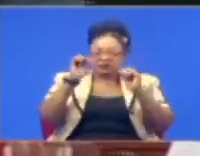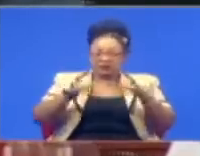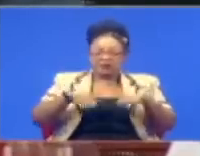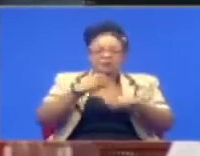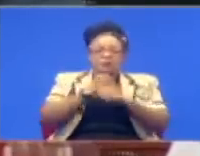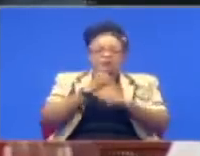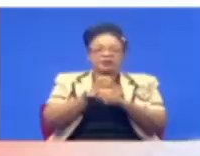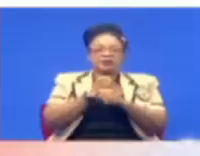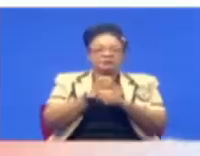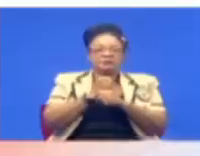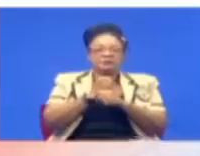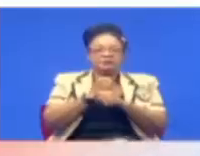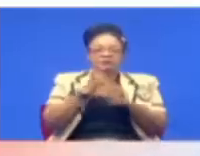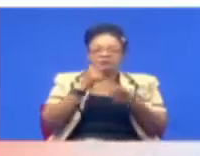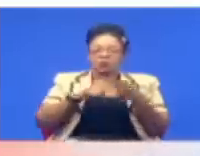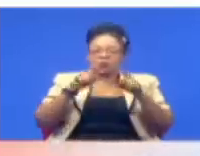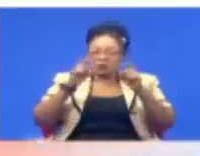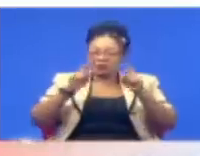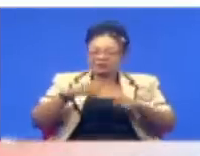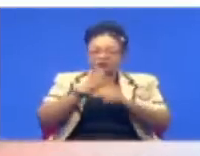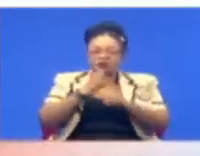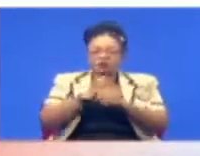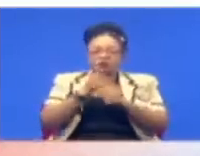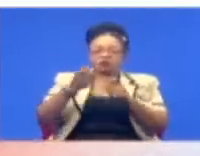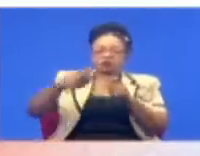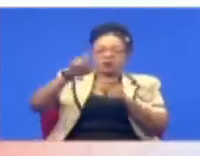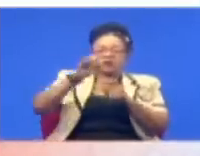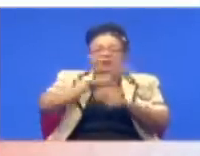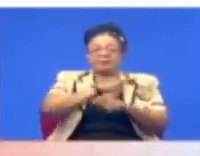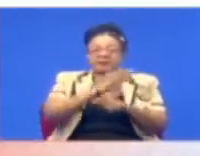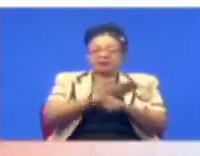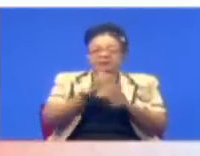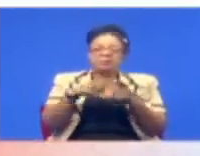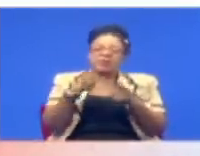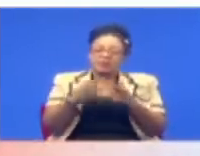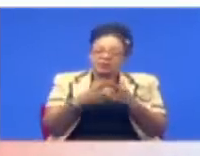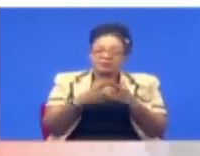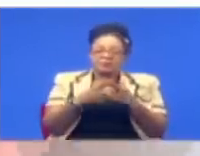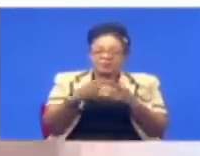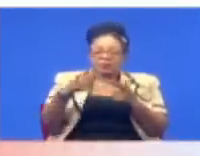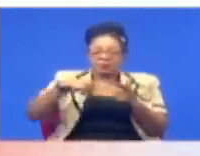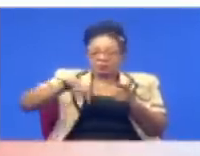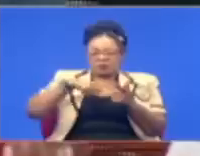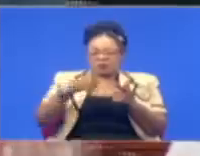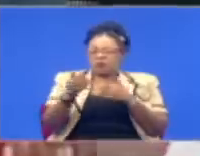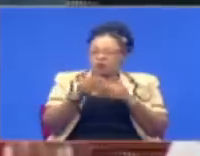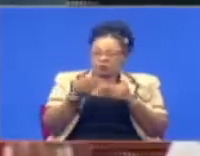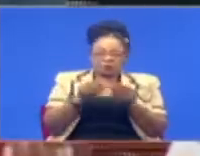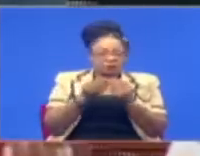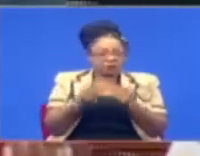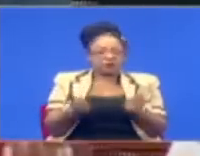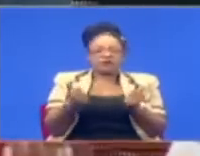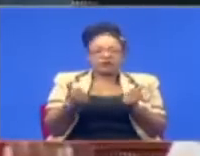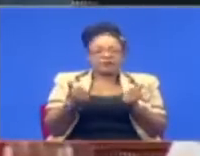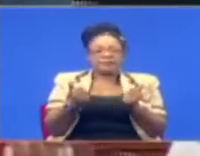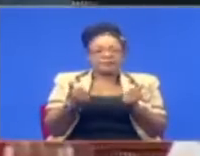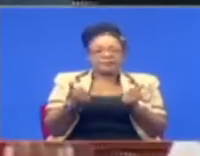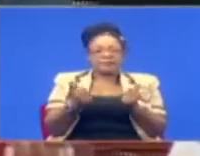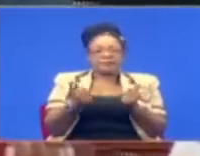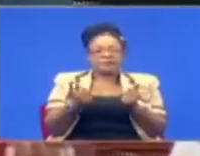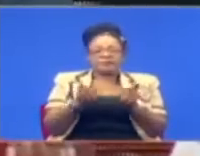to do is add capacity, and we are almost there. And with ICT, with